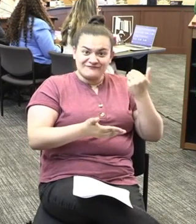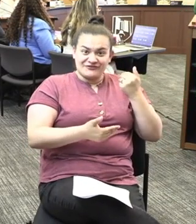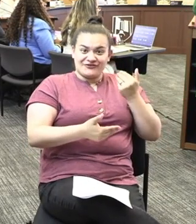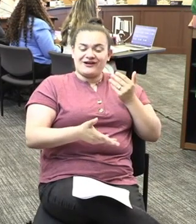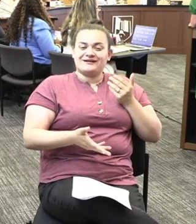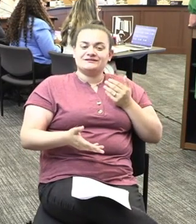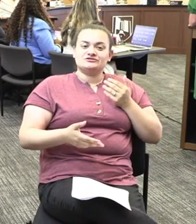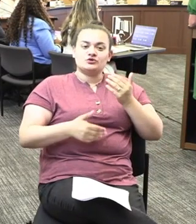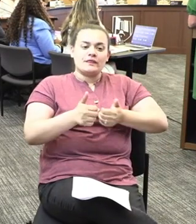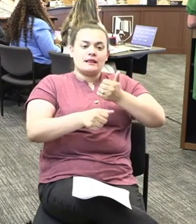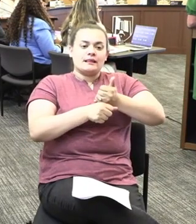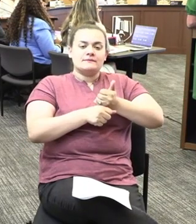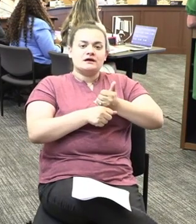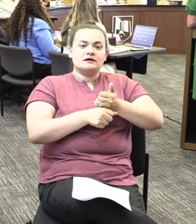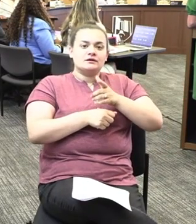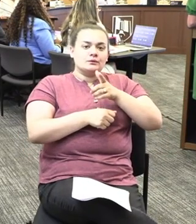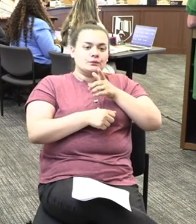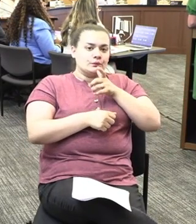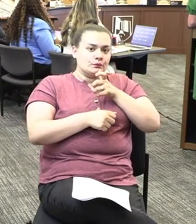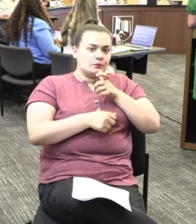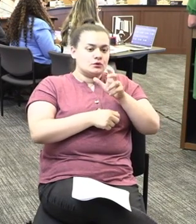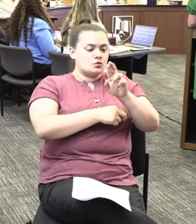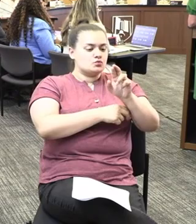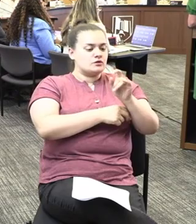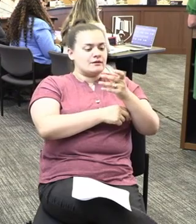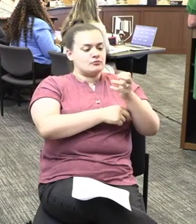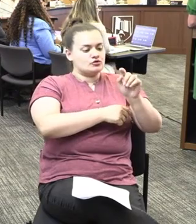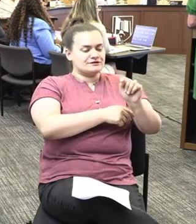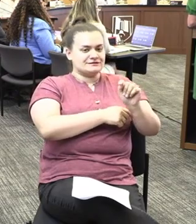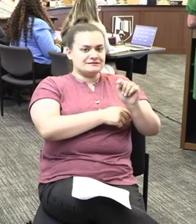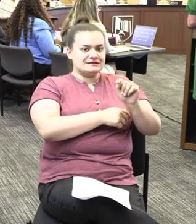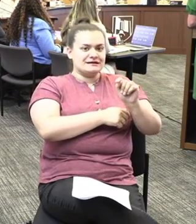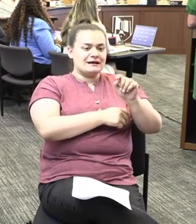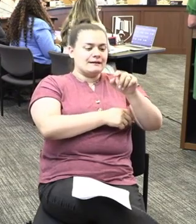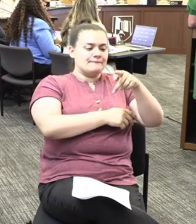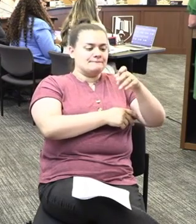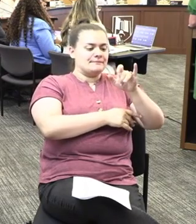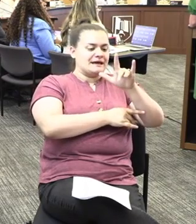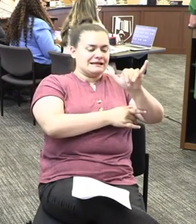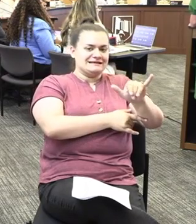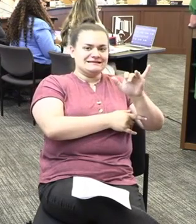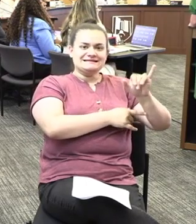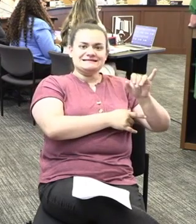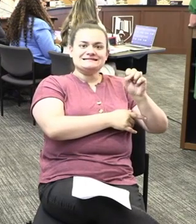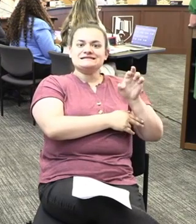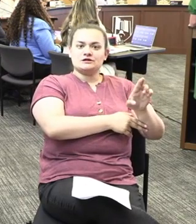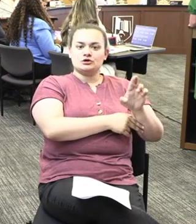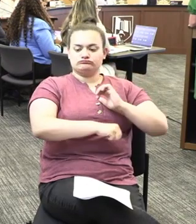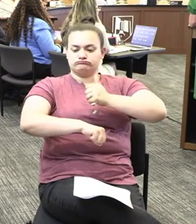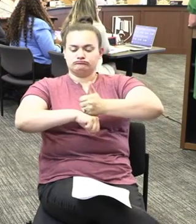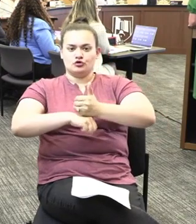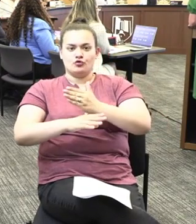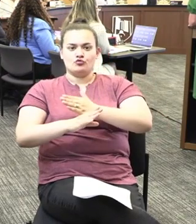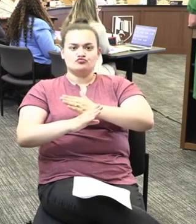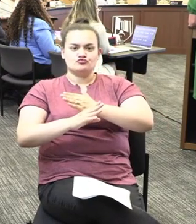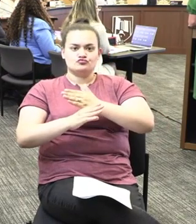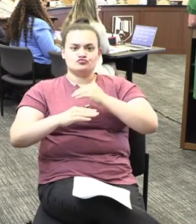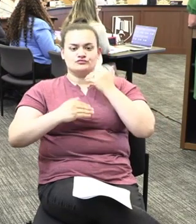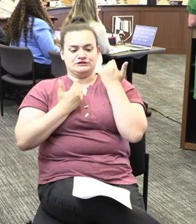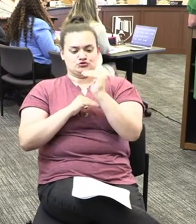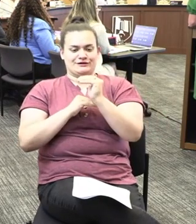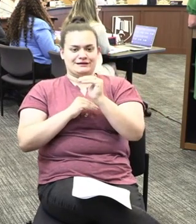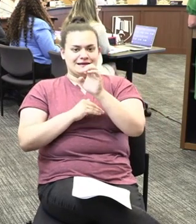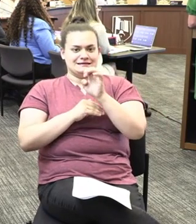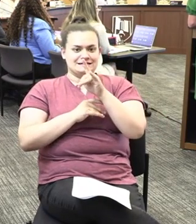the alum is Robert Hegley Sr. He established restricted endowment, the Robert